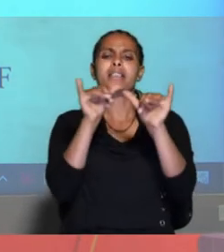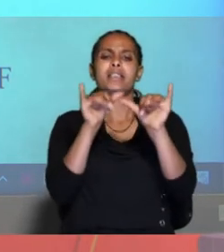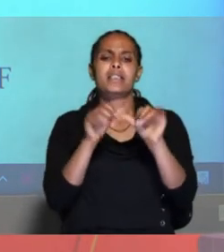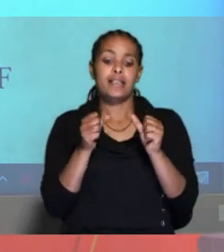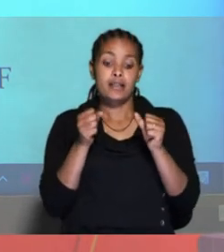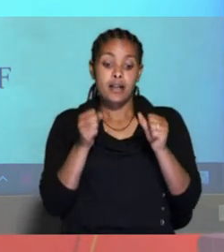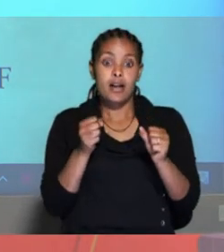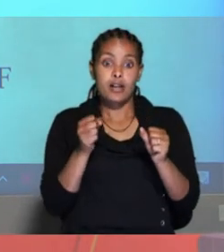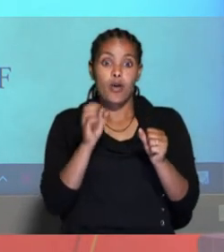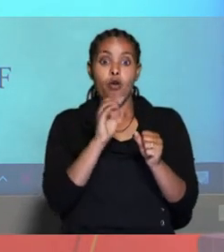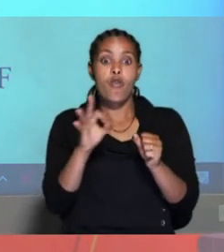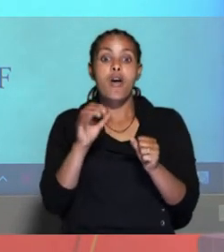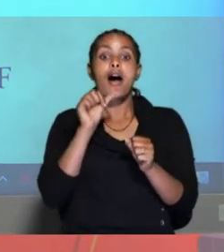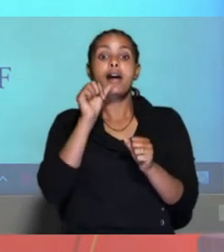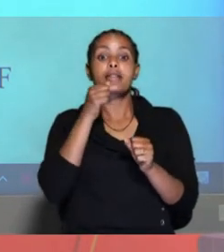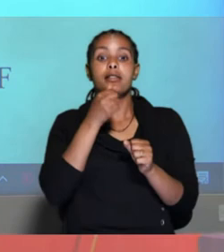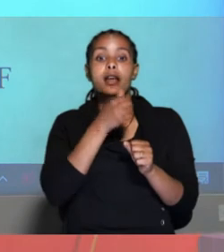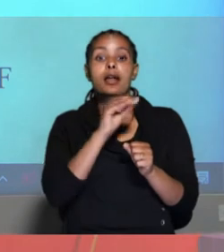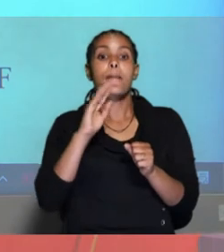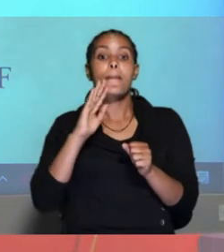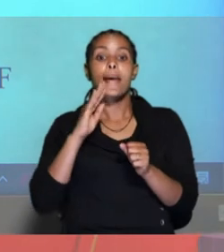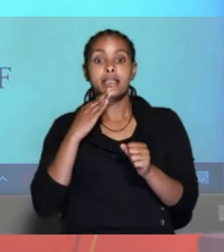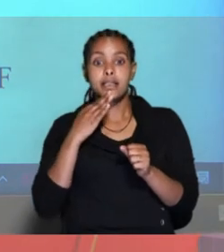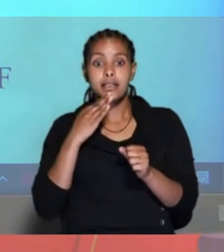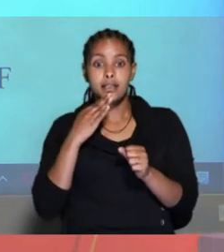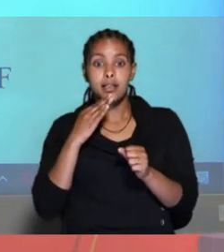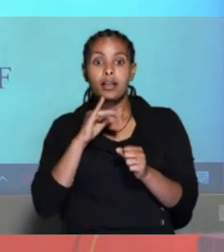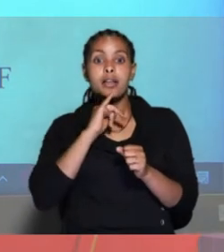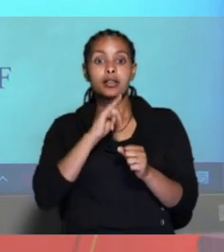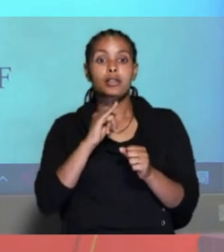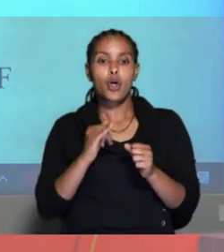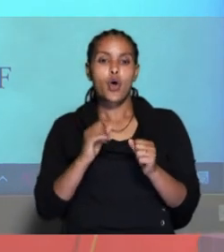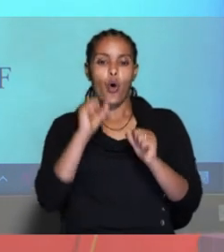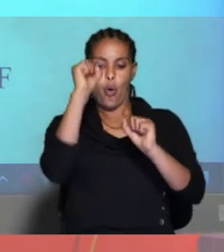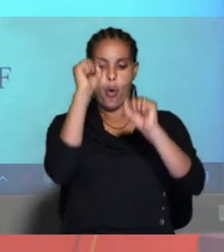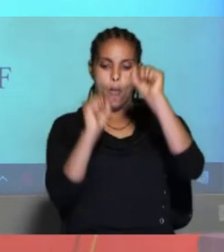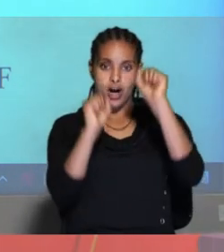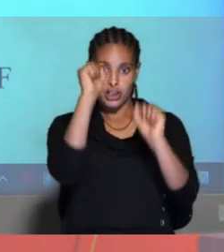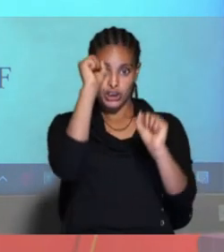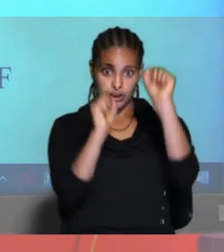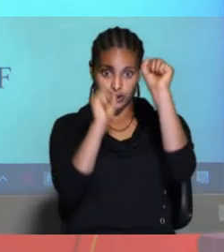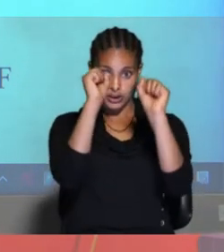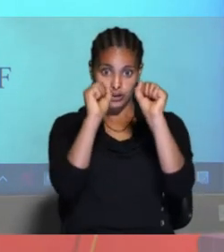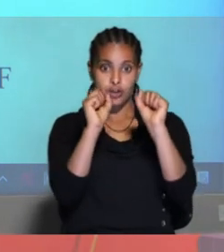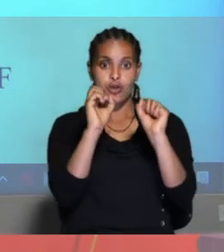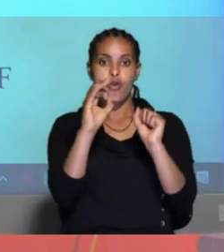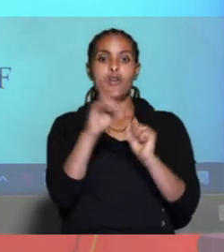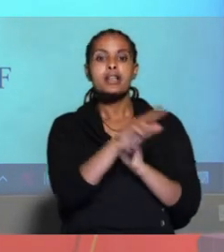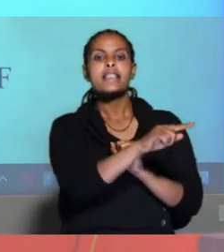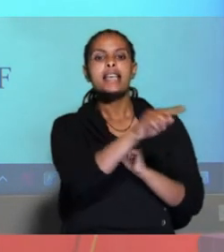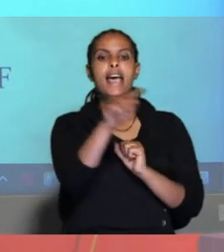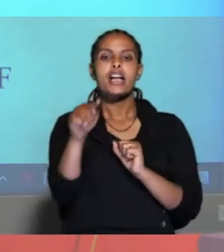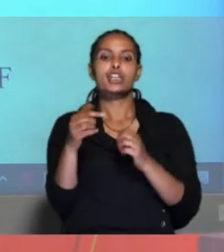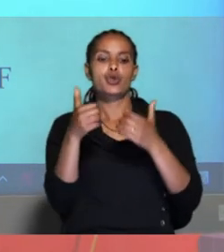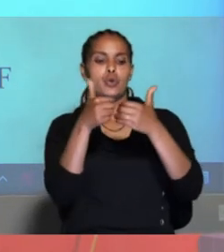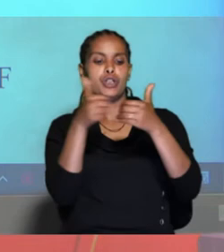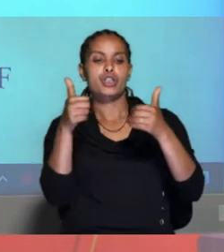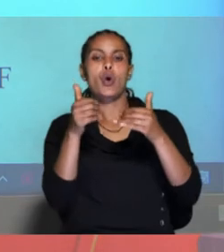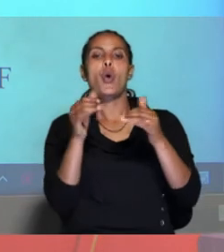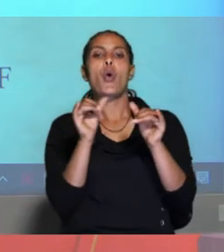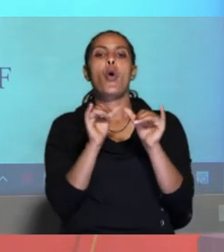the strengths of acids and bases is comparison of their dissociation